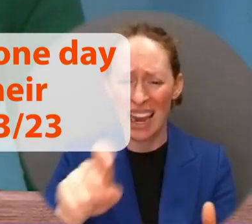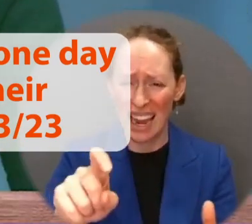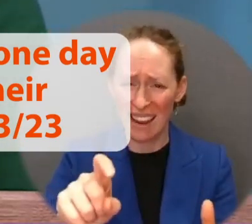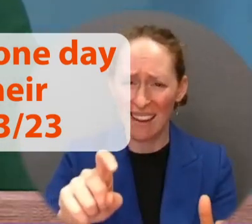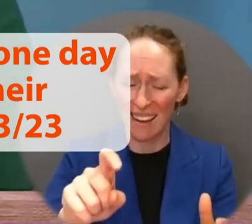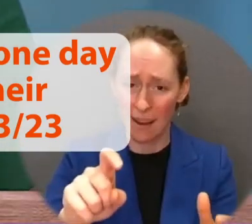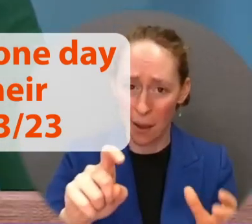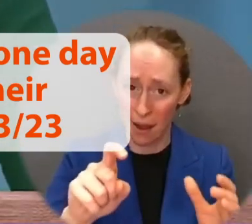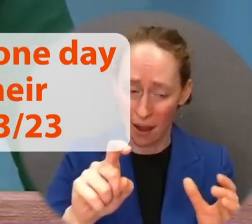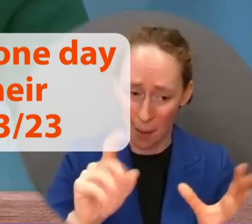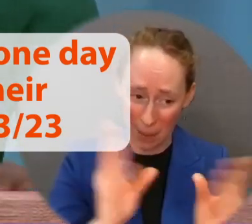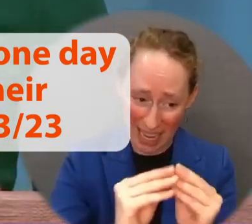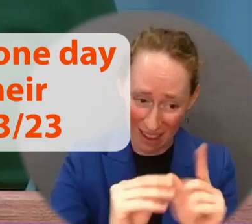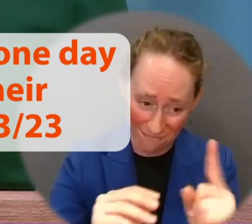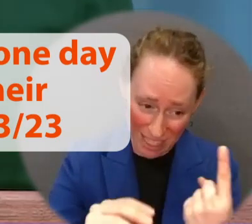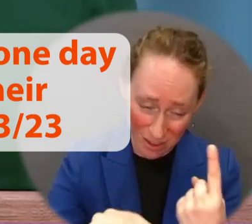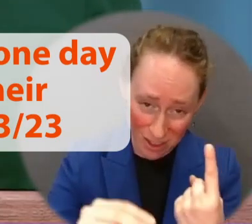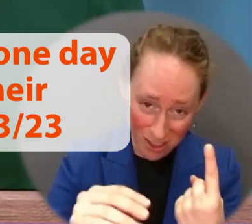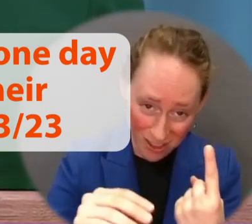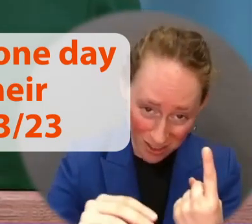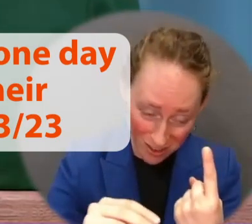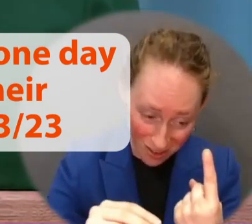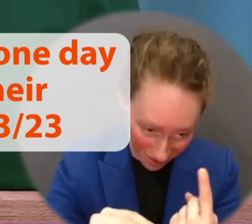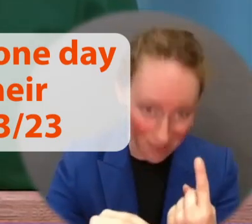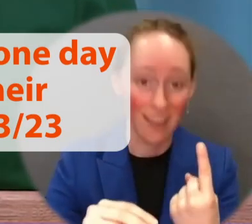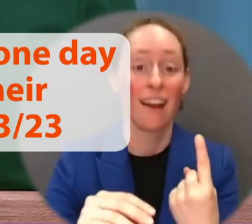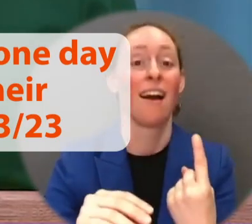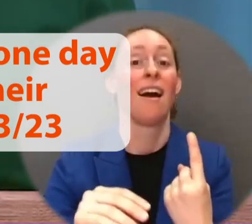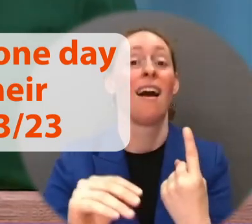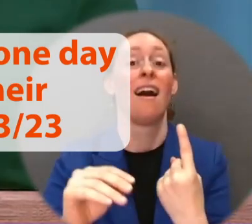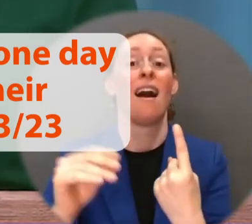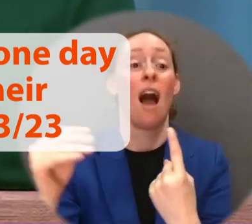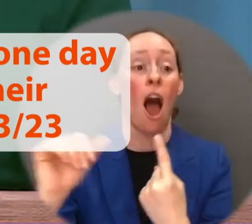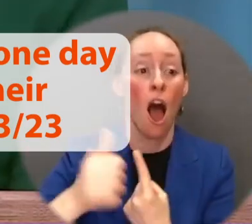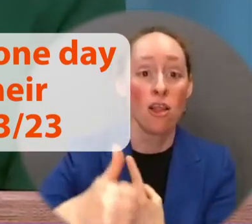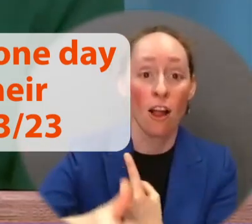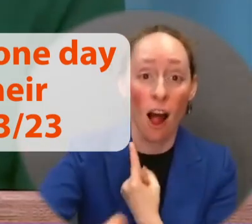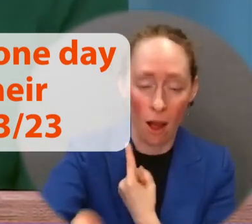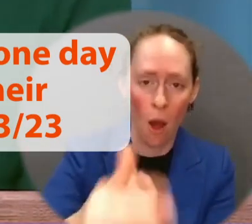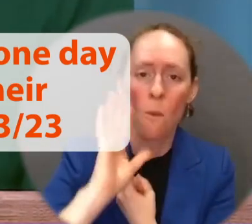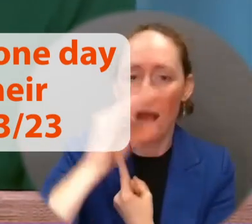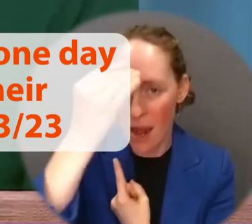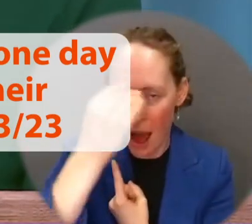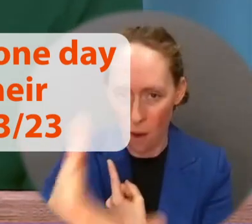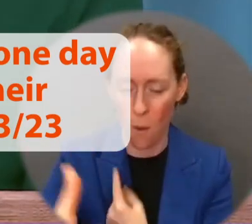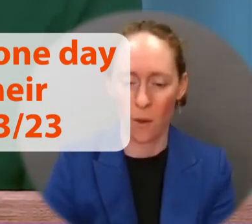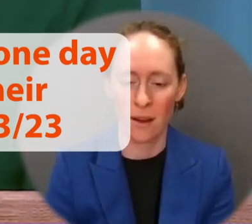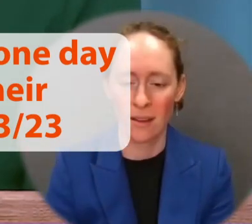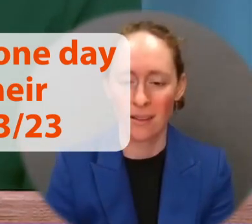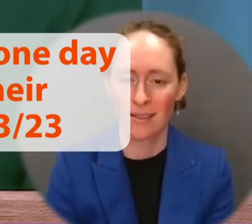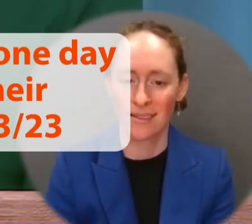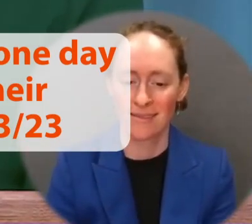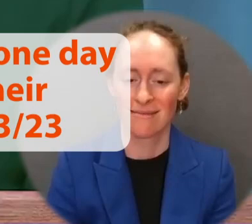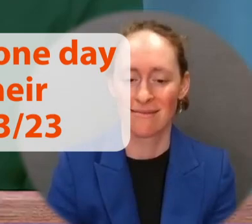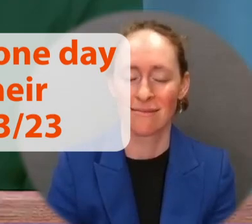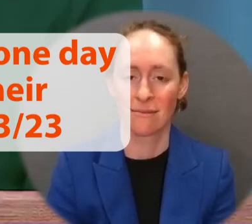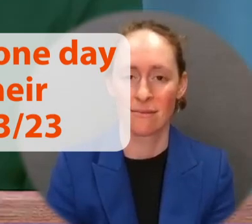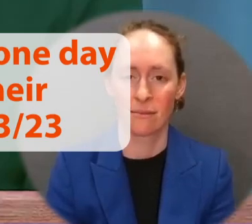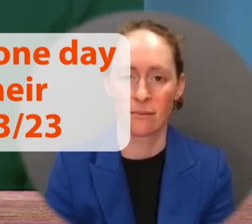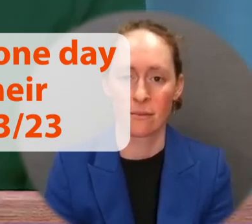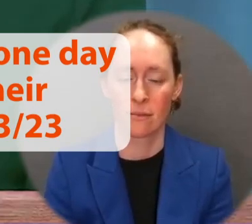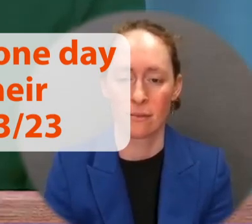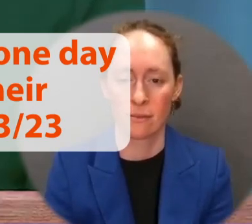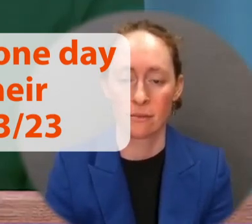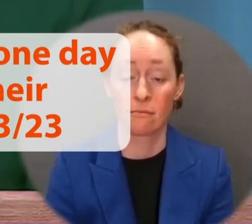today, before we add on any other meetings. That is going to be up to the president to decide. And what I can say, he's going to make it very